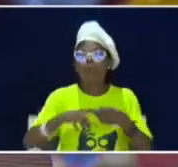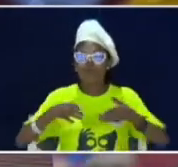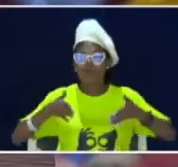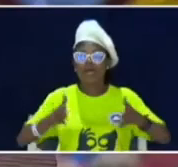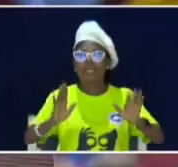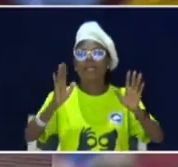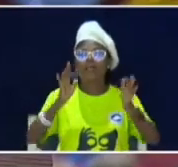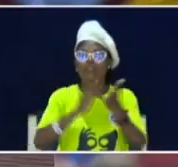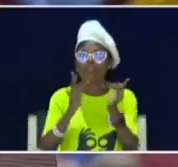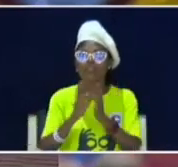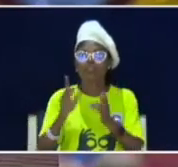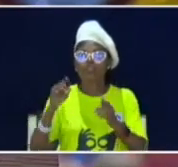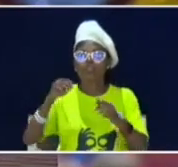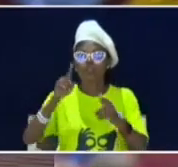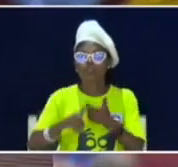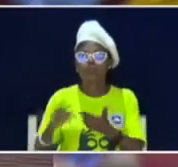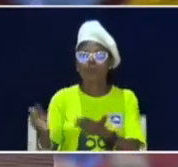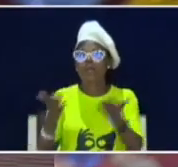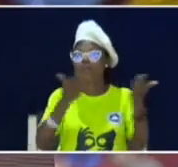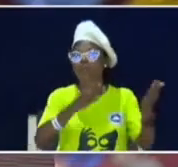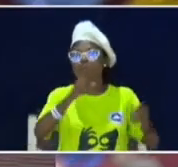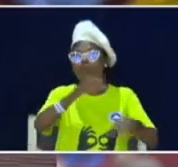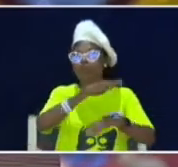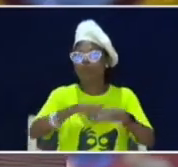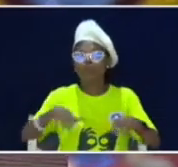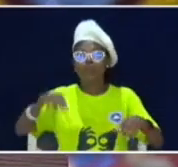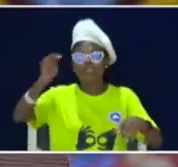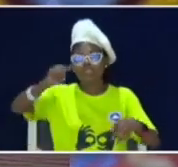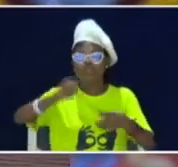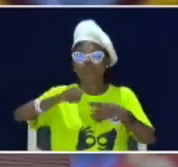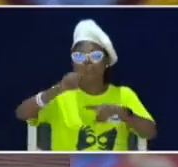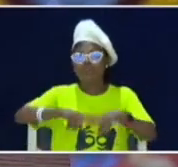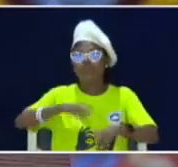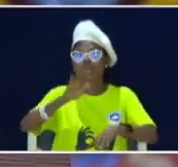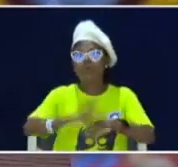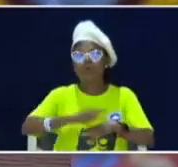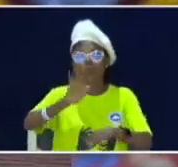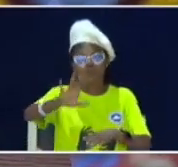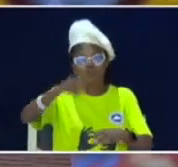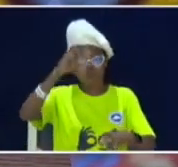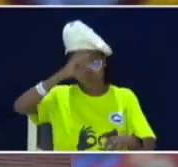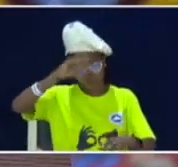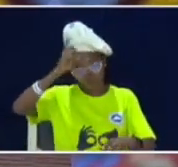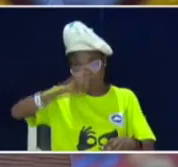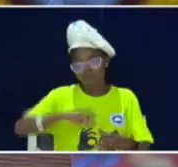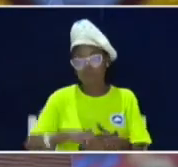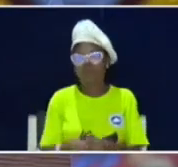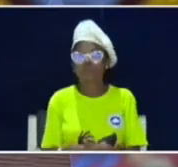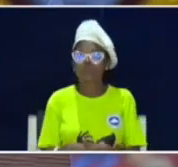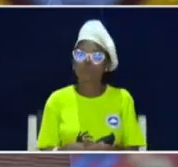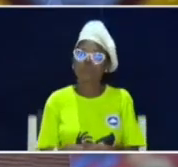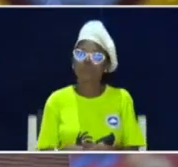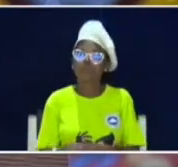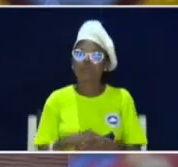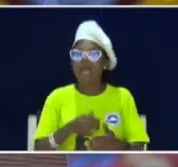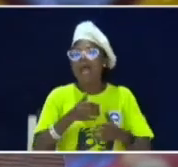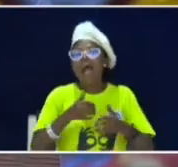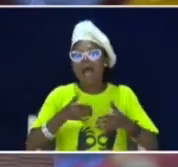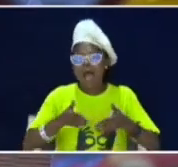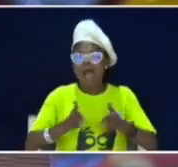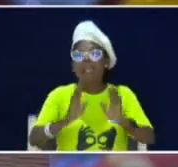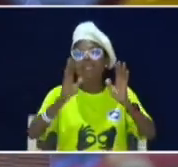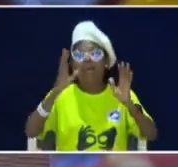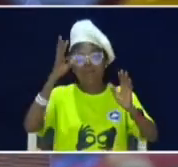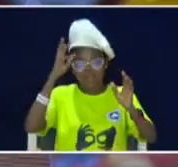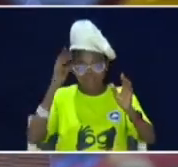carry you, you don't need to depend on your strength or your wisdom. Just relax and allow him to fly you